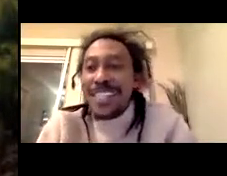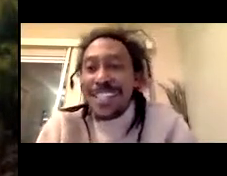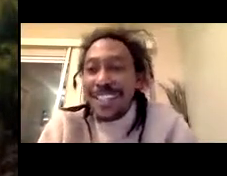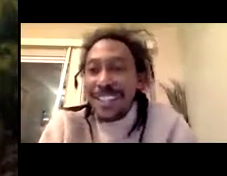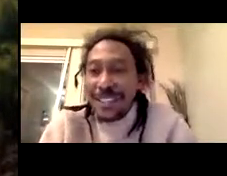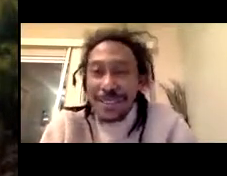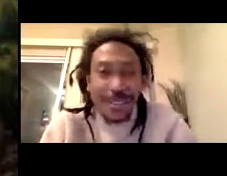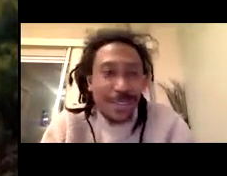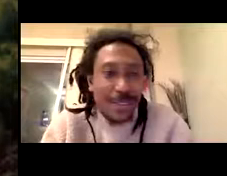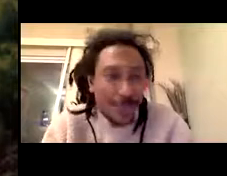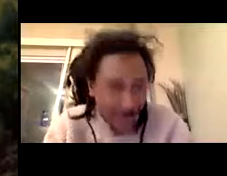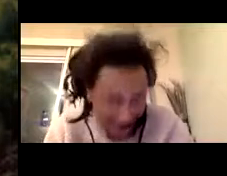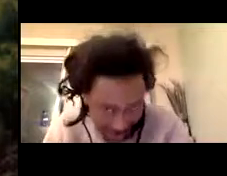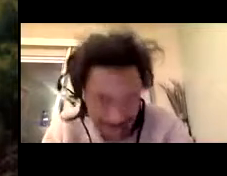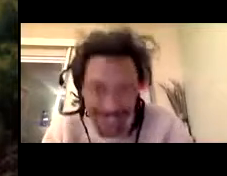much